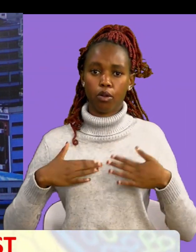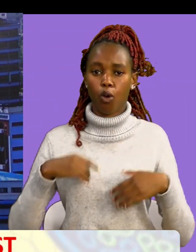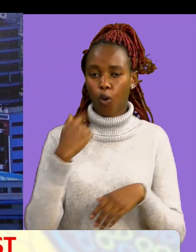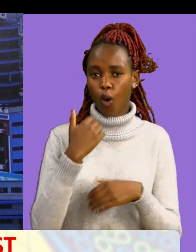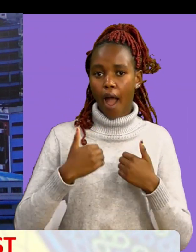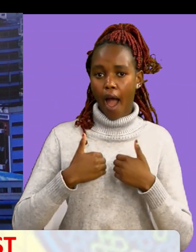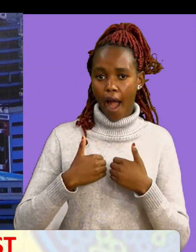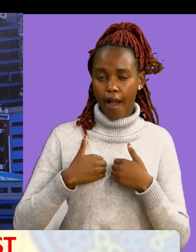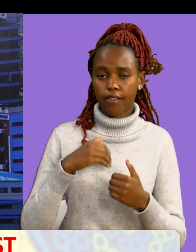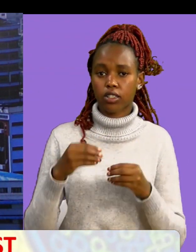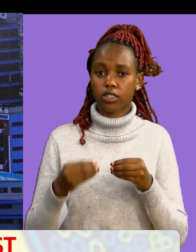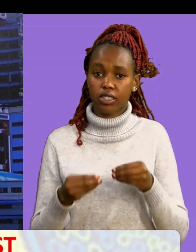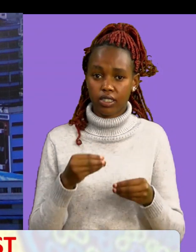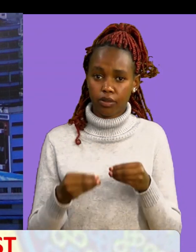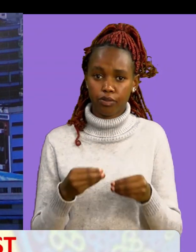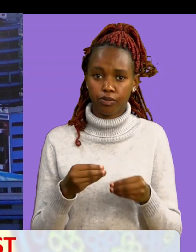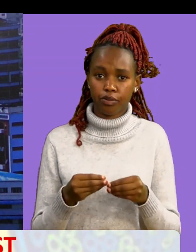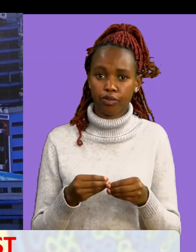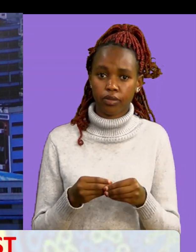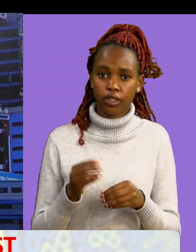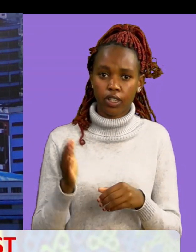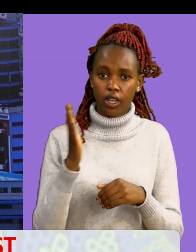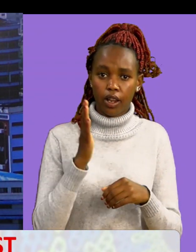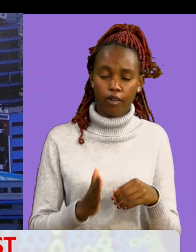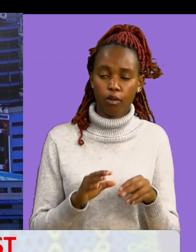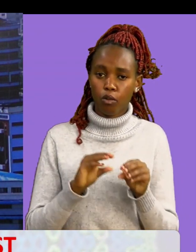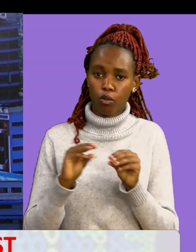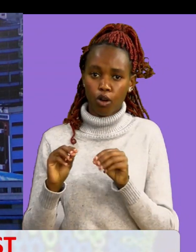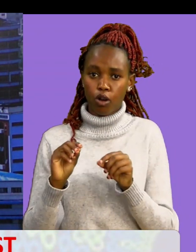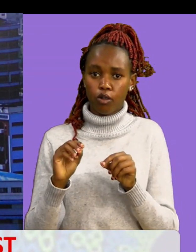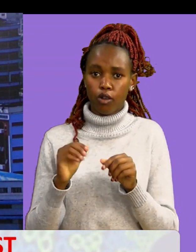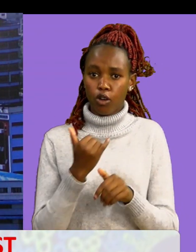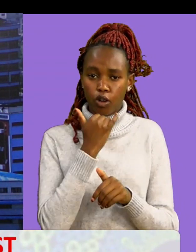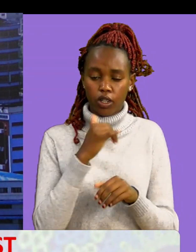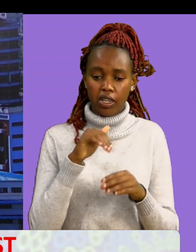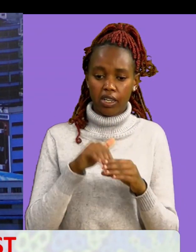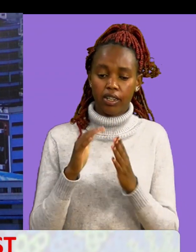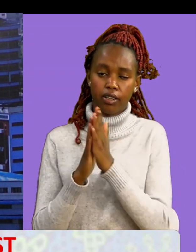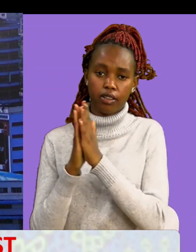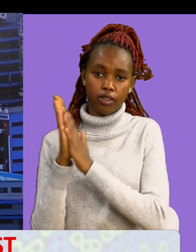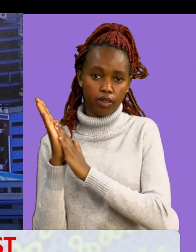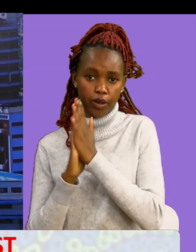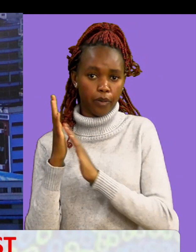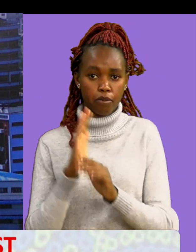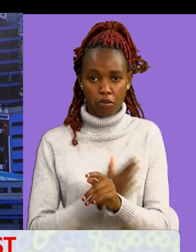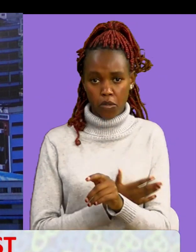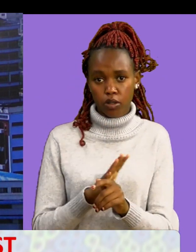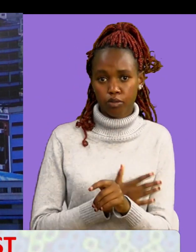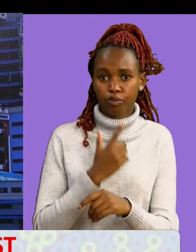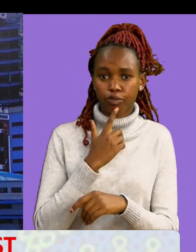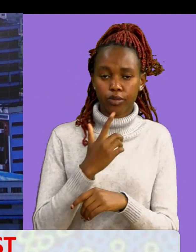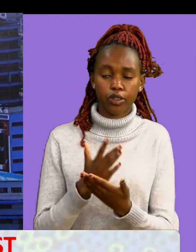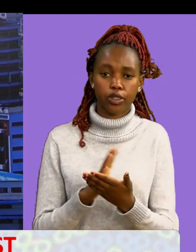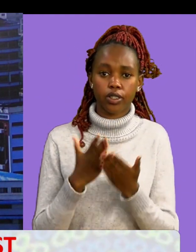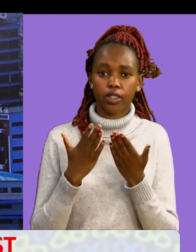inclusive environment, you can never go wrong with some reggae music. Pale supporting the whole idea. But then again, let me tell you